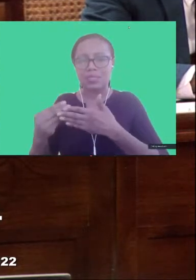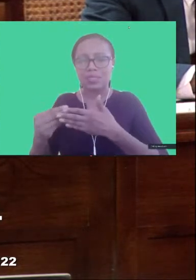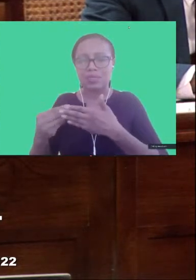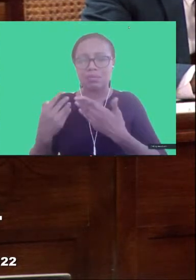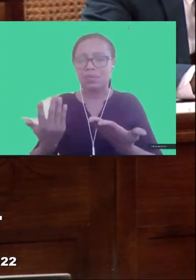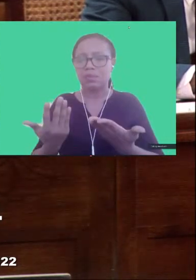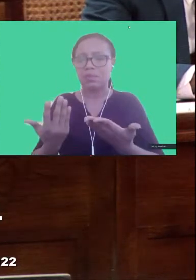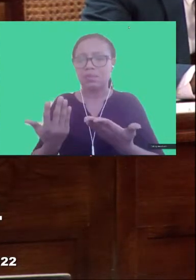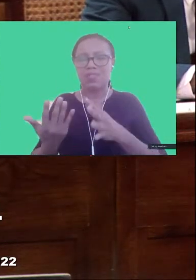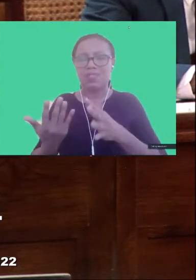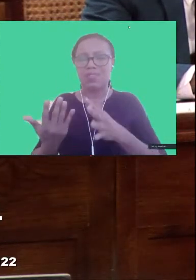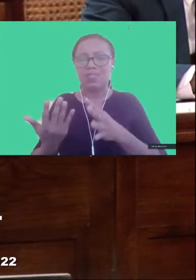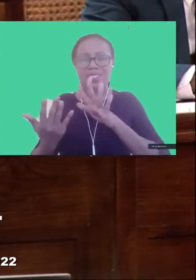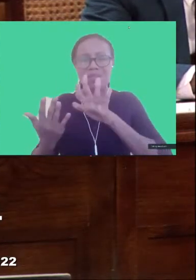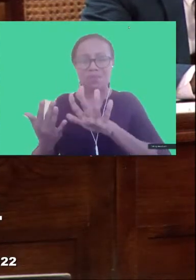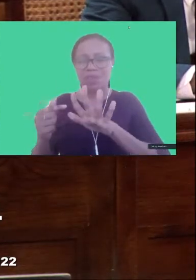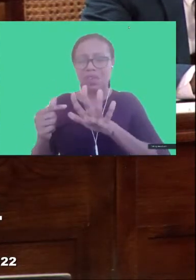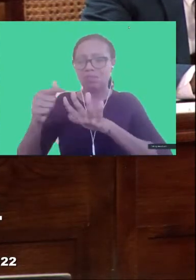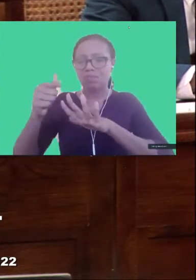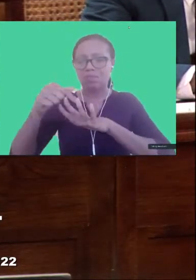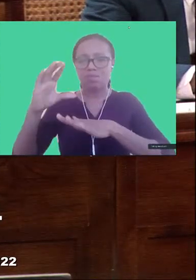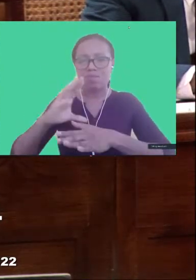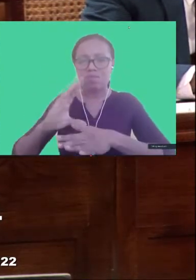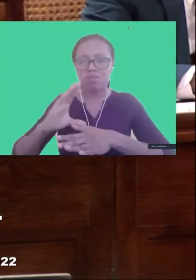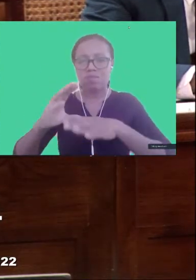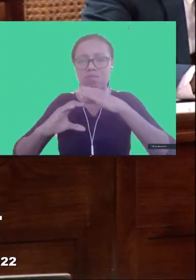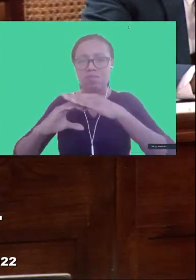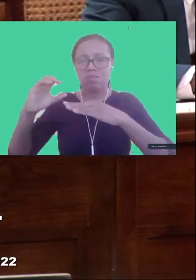Subprogram 0461, line 785.